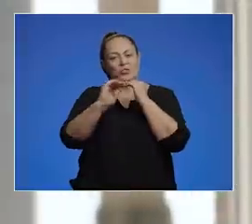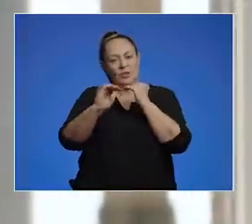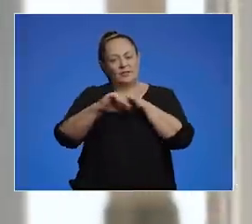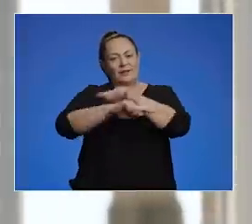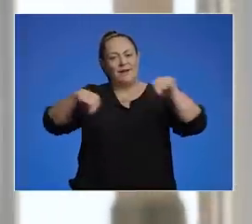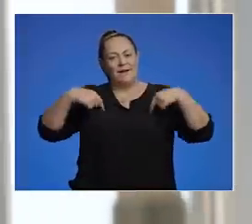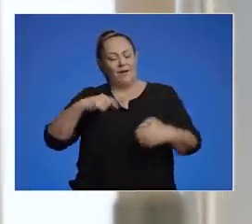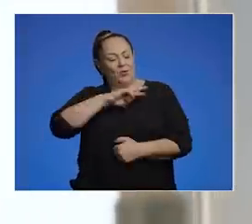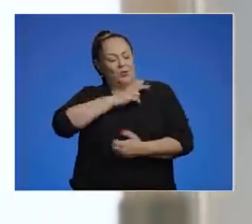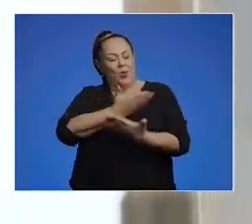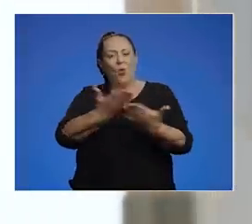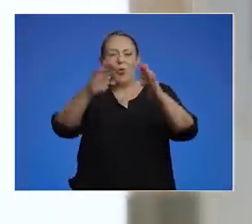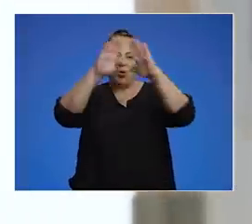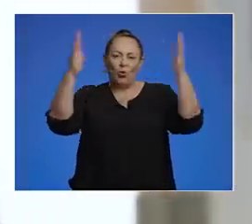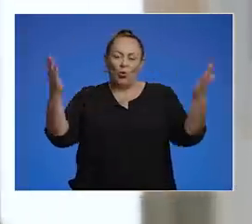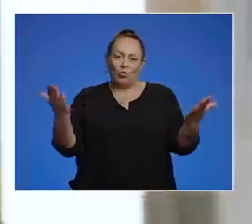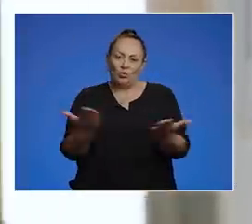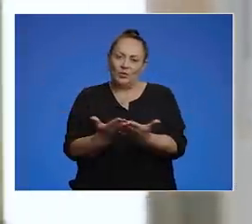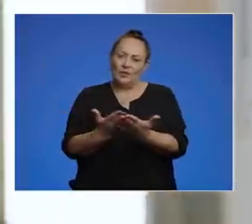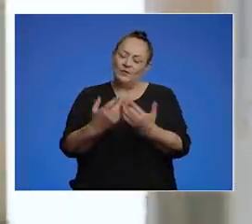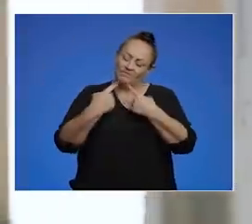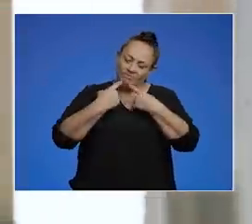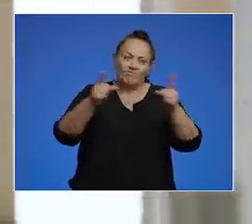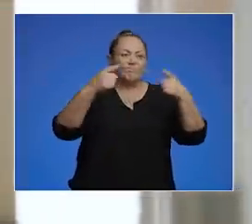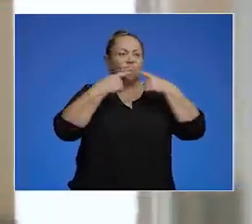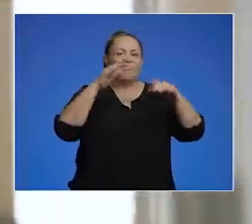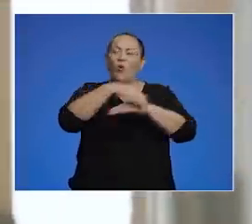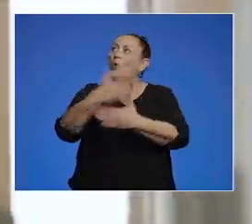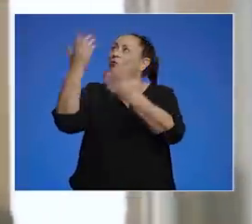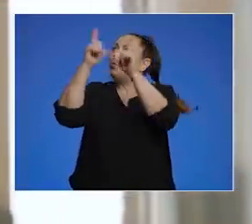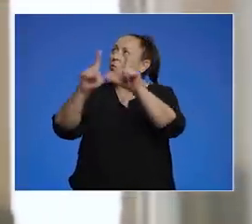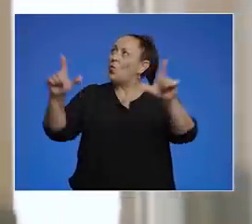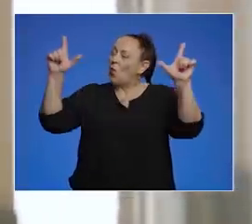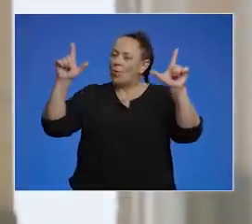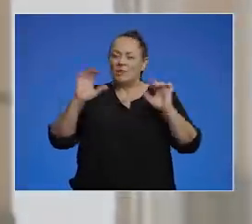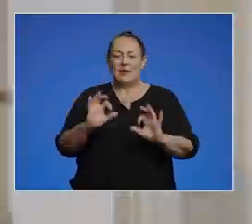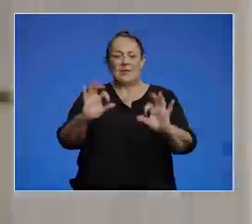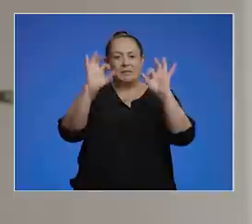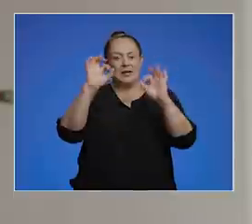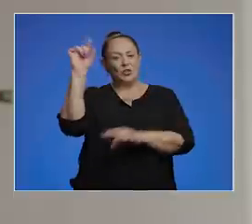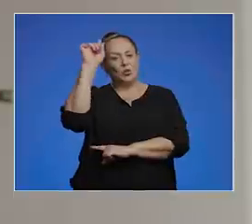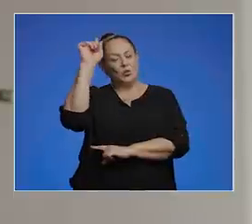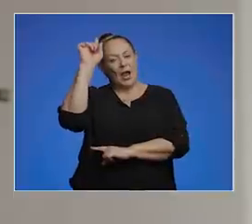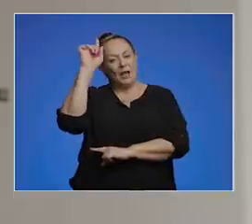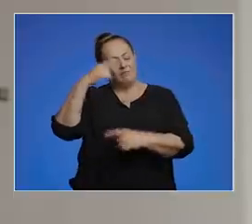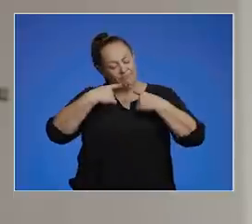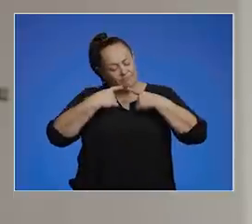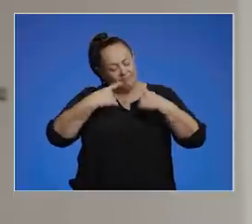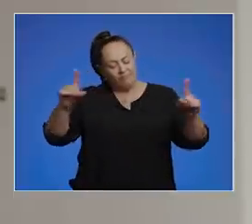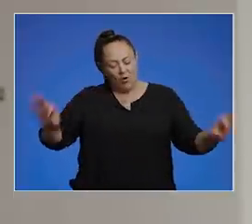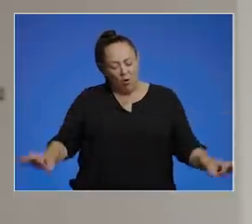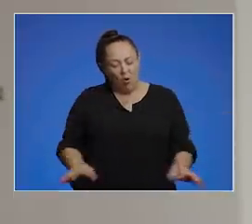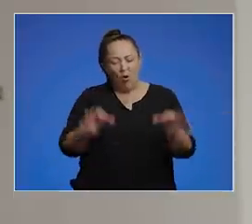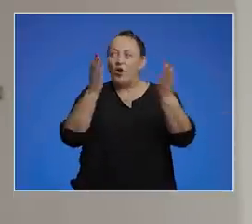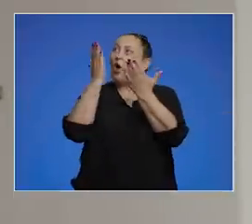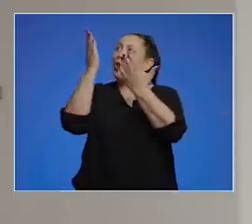truly right and just, our duty and our salvation, at all times to acclaim you, O Lord, but on this day above all to laud